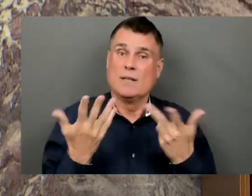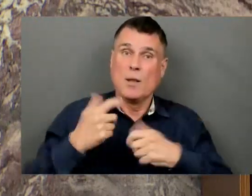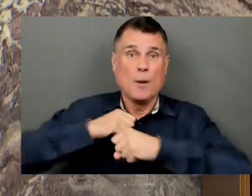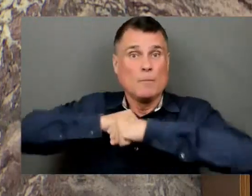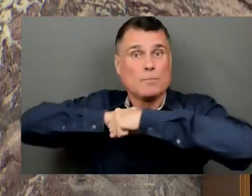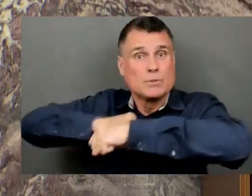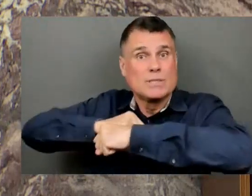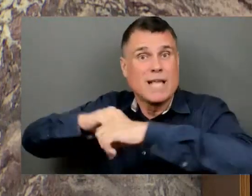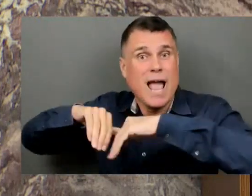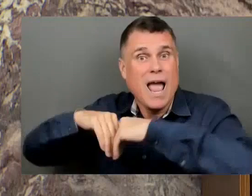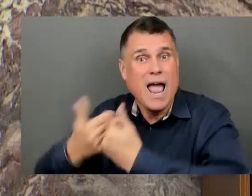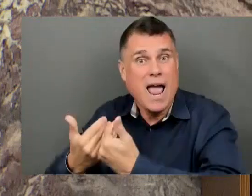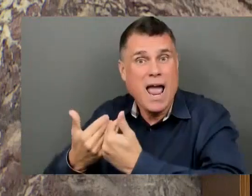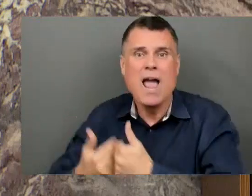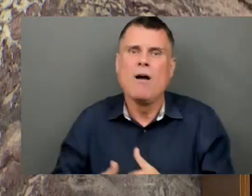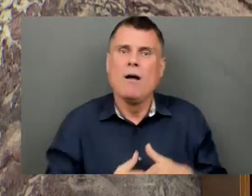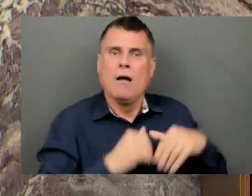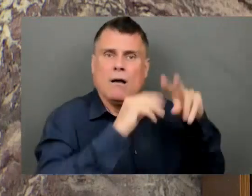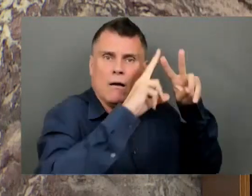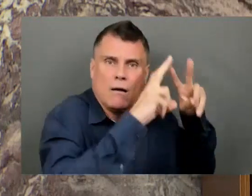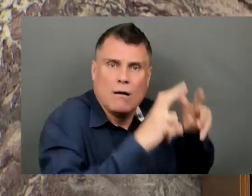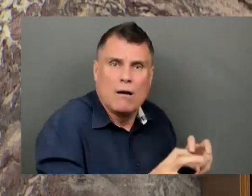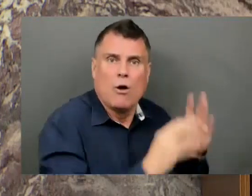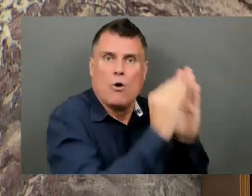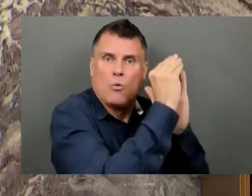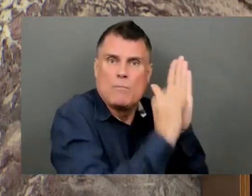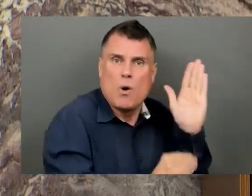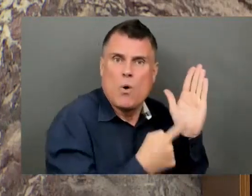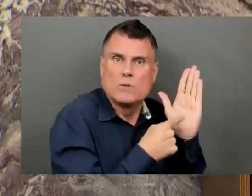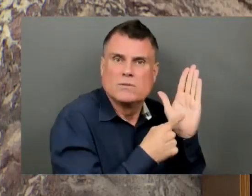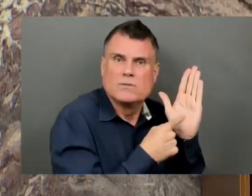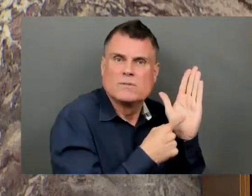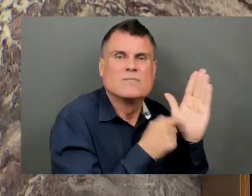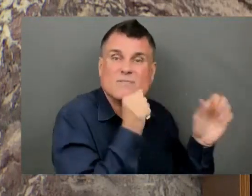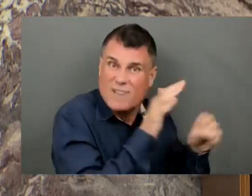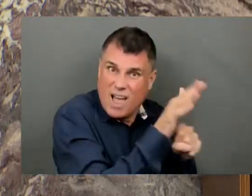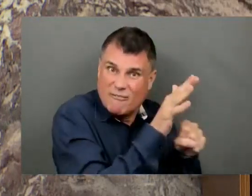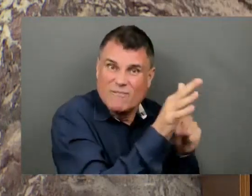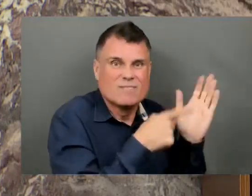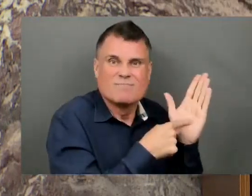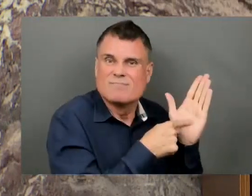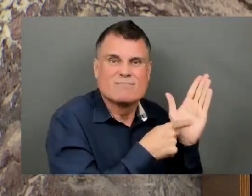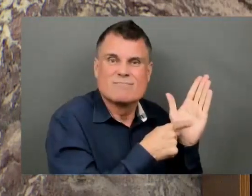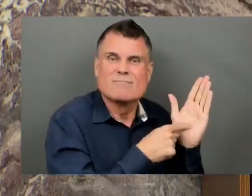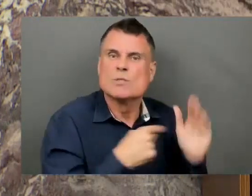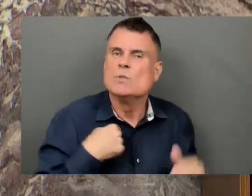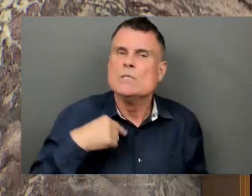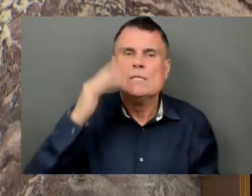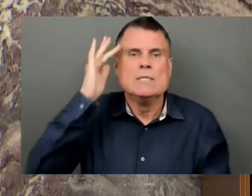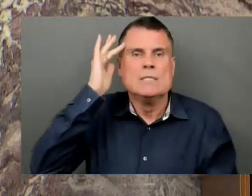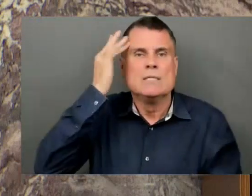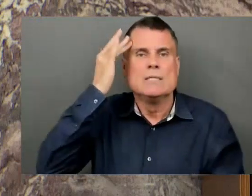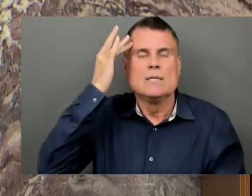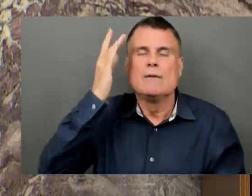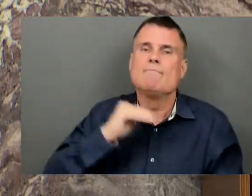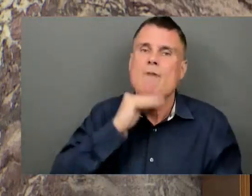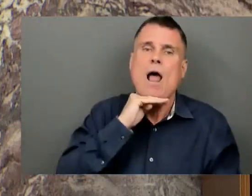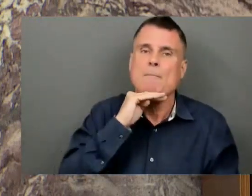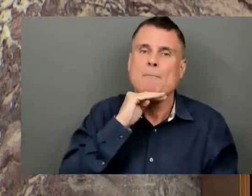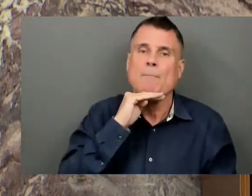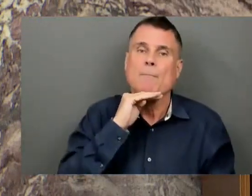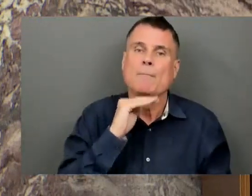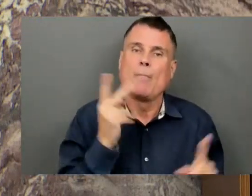and tired of the Premier and this minister's feigned indignation in the face of